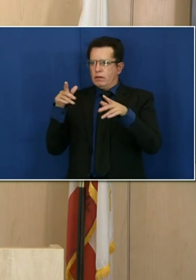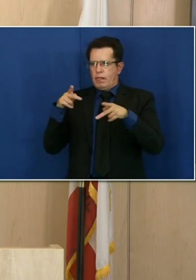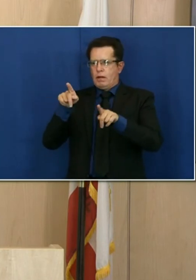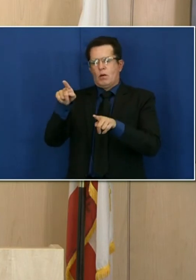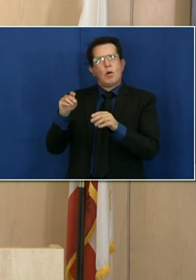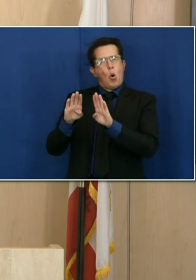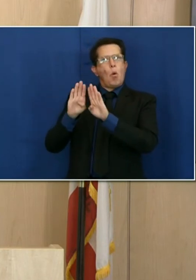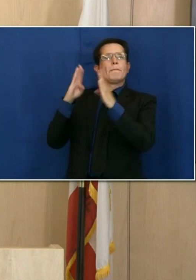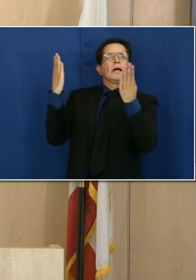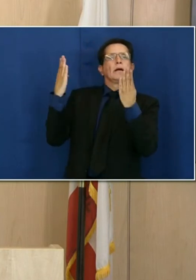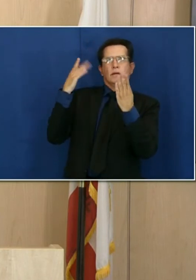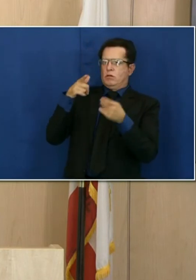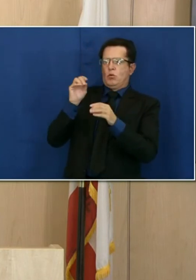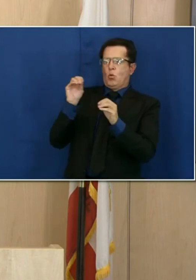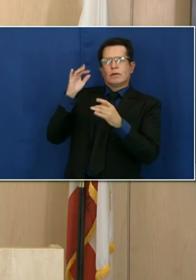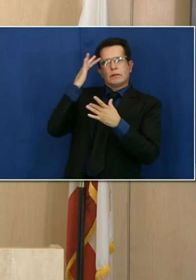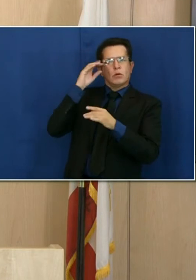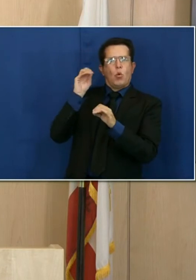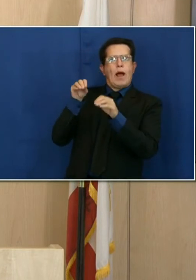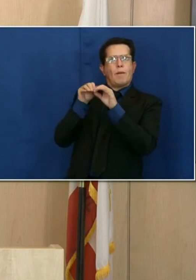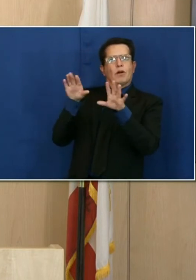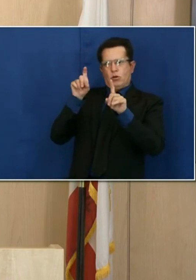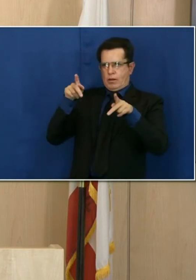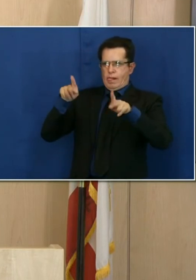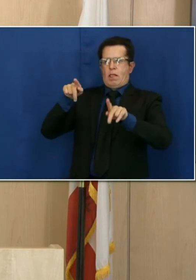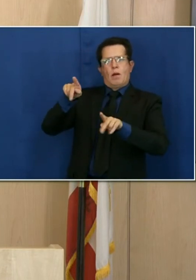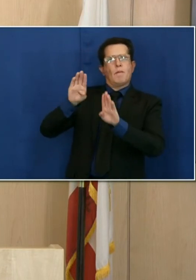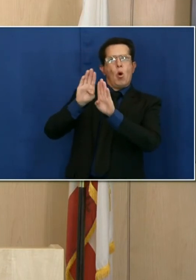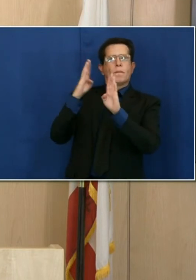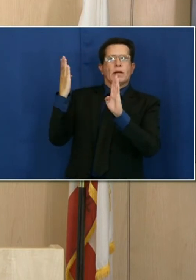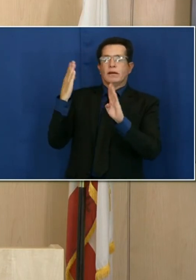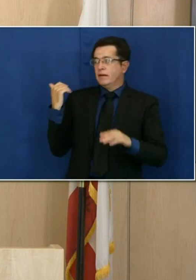request? Well, we have